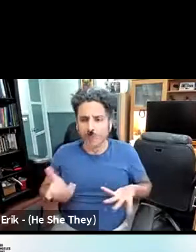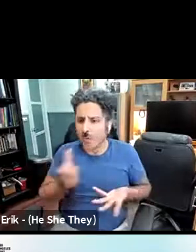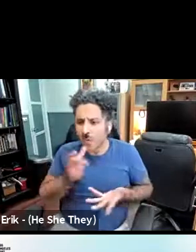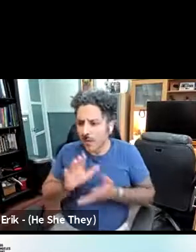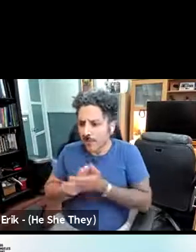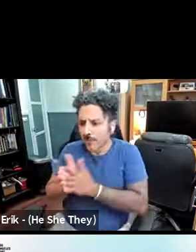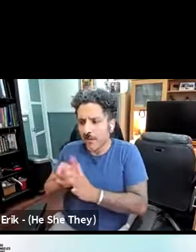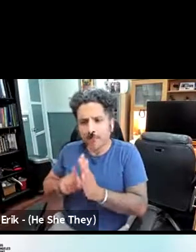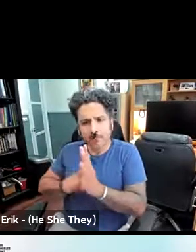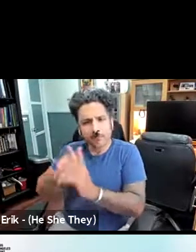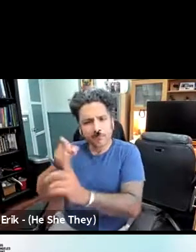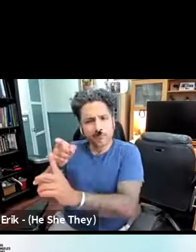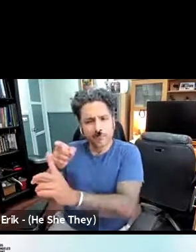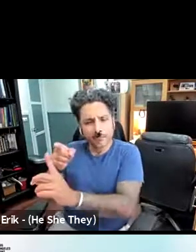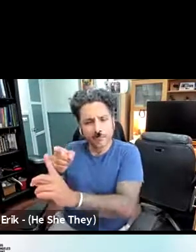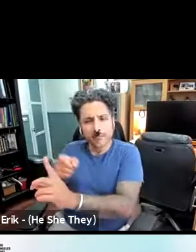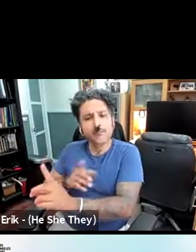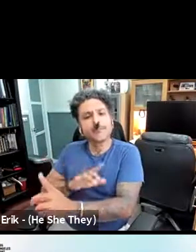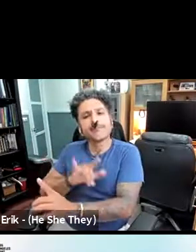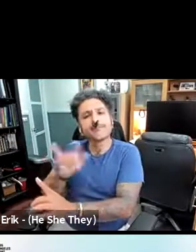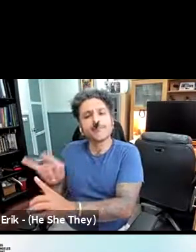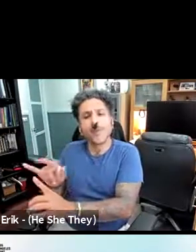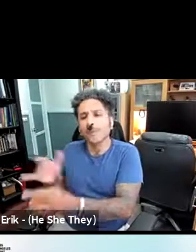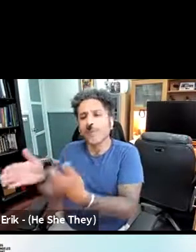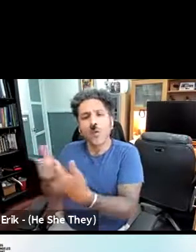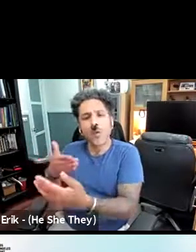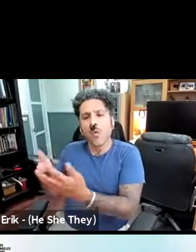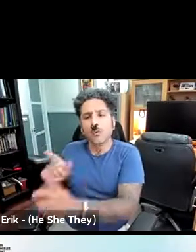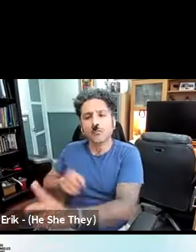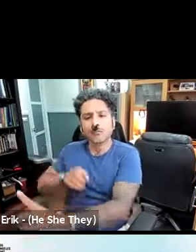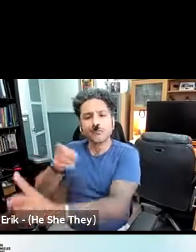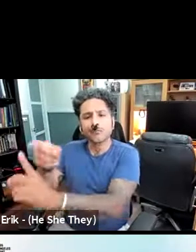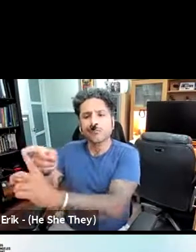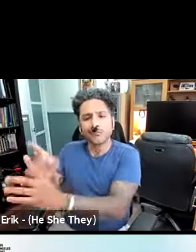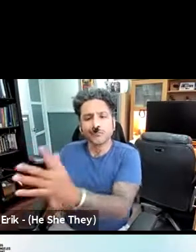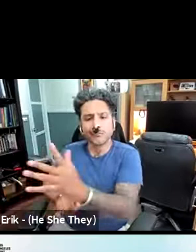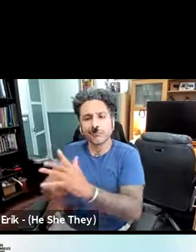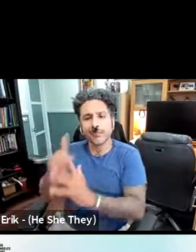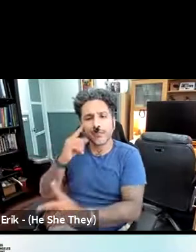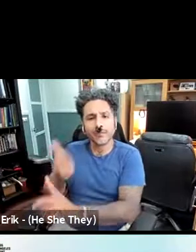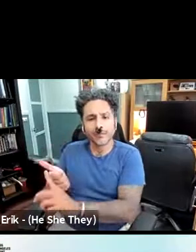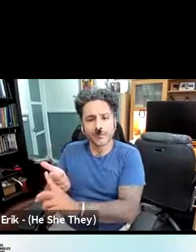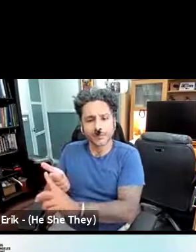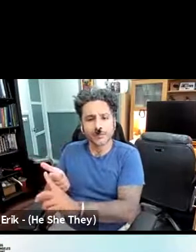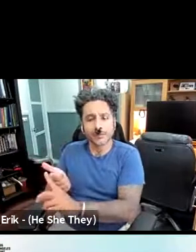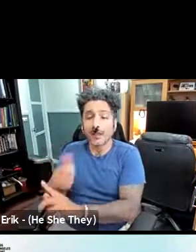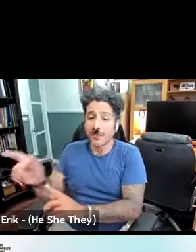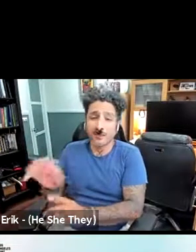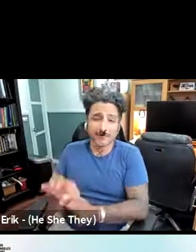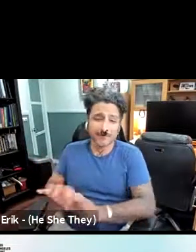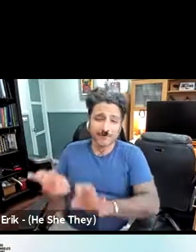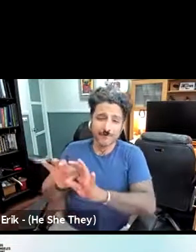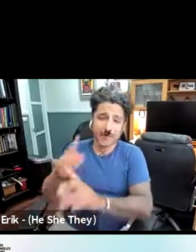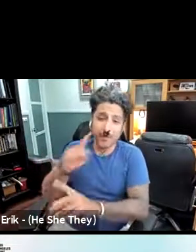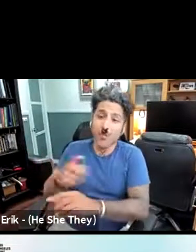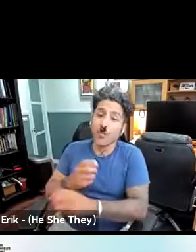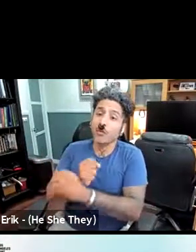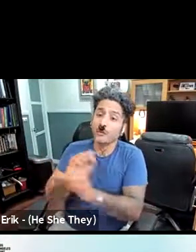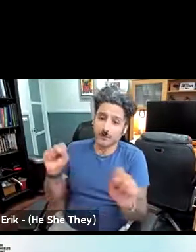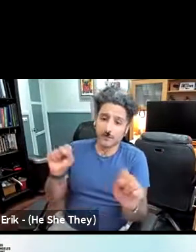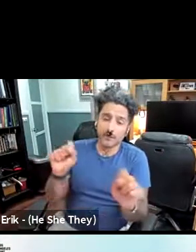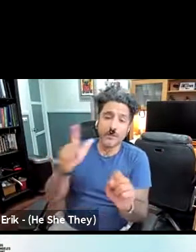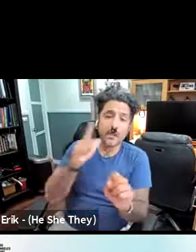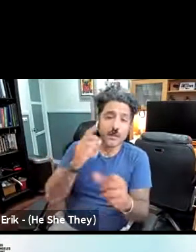becoming, you know? And loving them through however that shows up is critical, I think, to their safety and